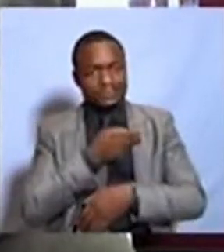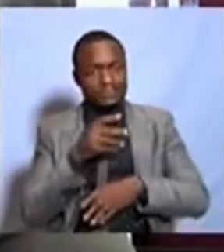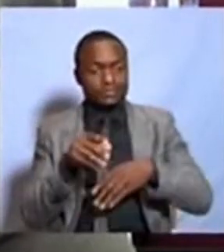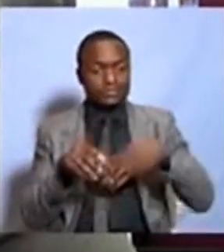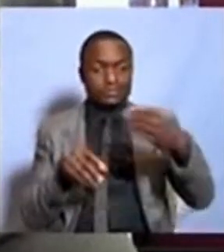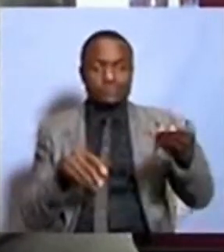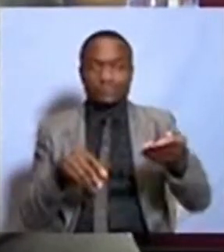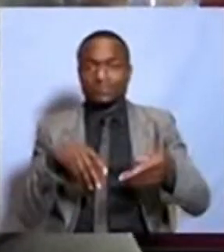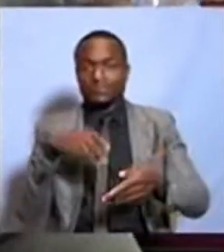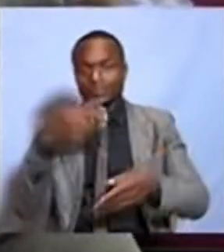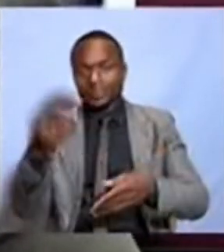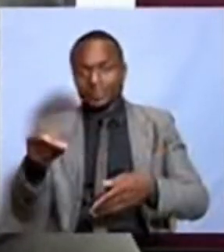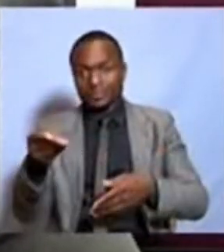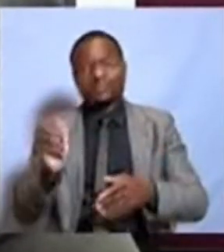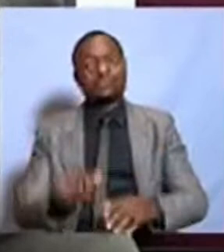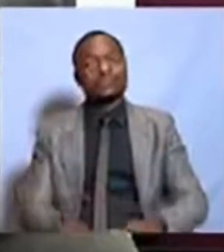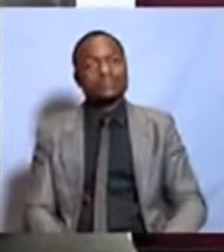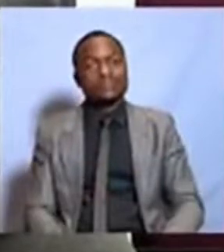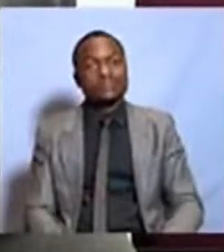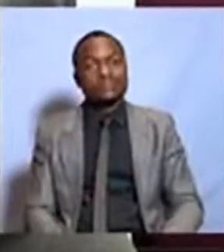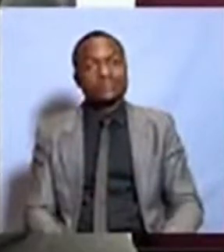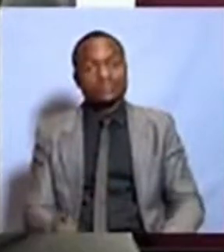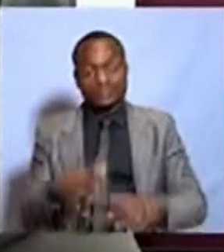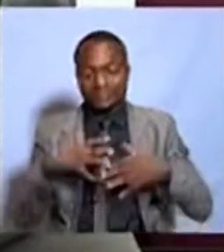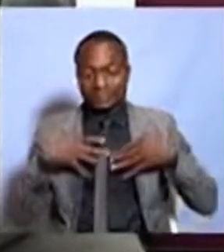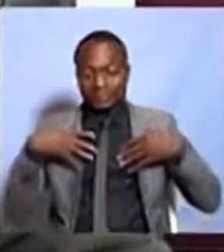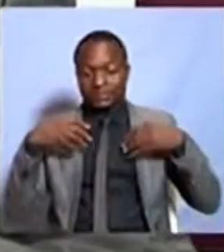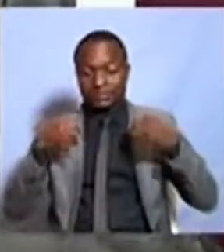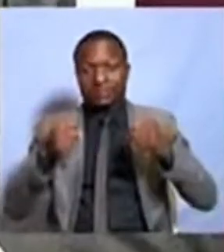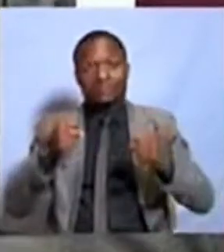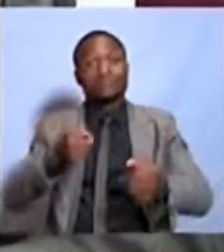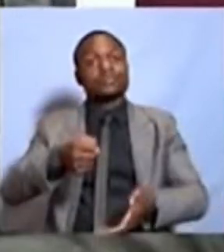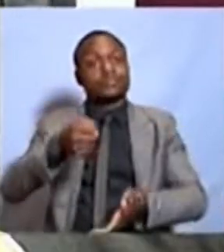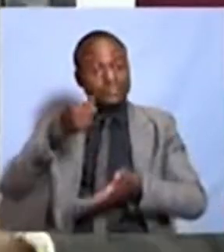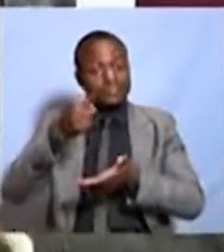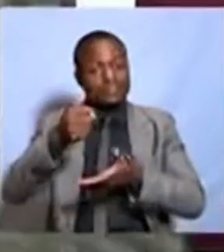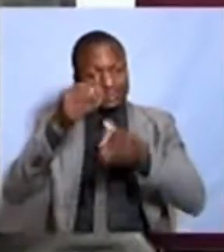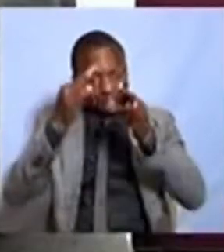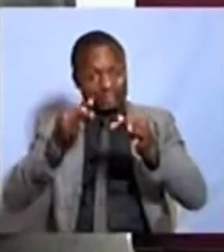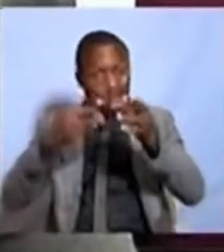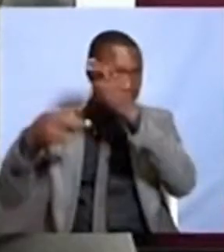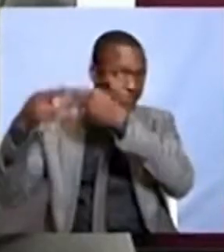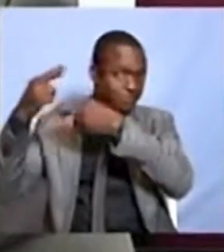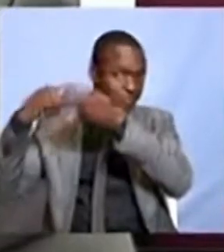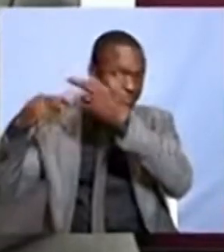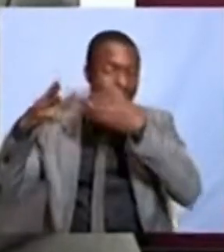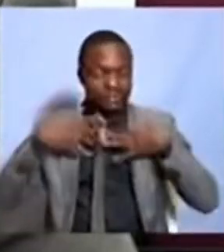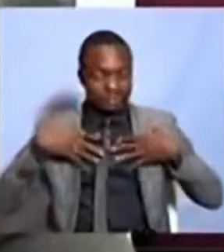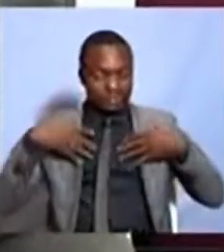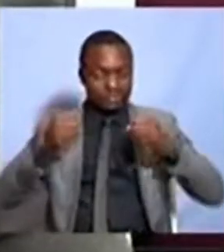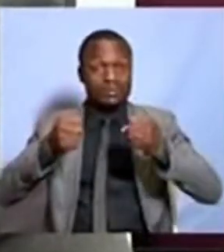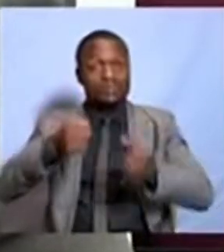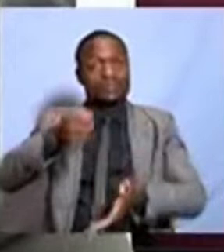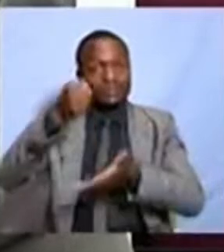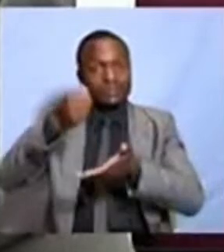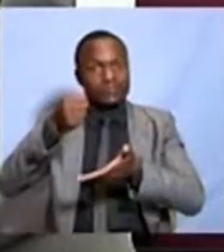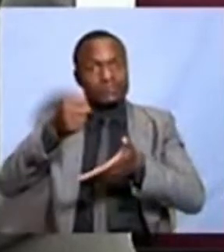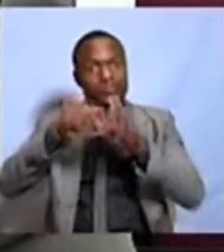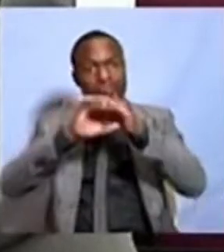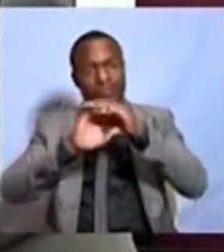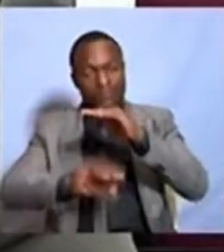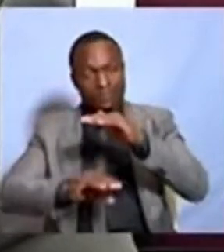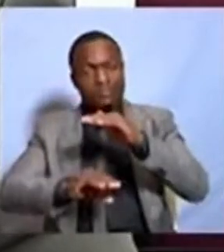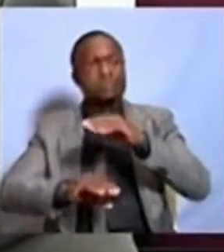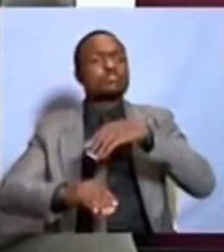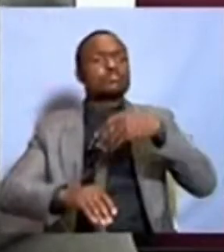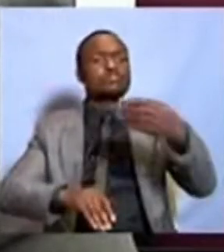or actualizing the health budget? Because when you review the health budget, what you find is underspent year in,